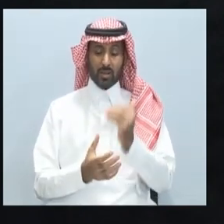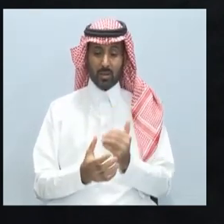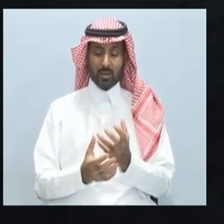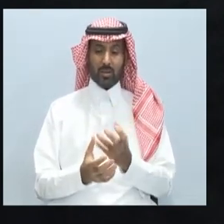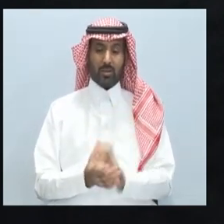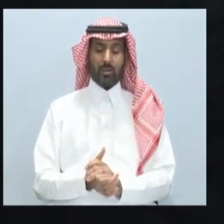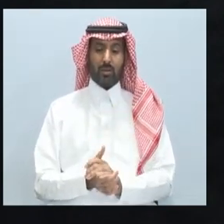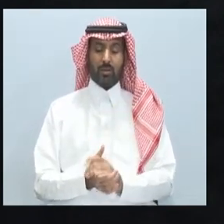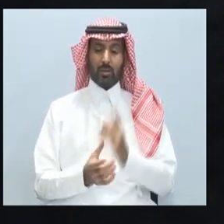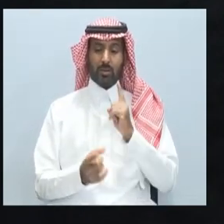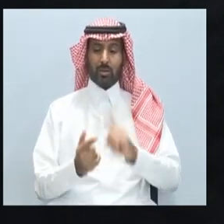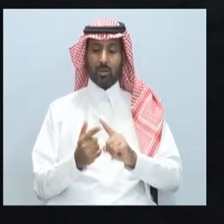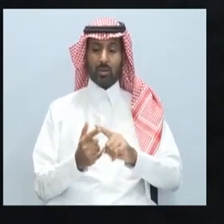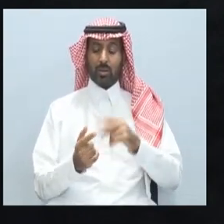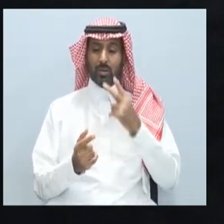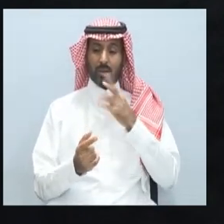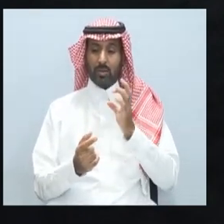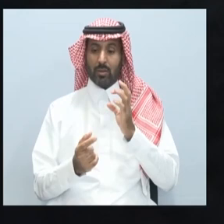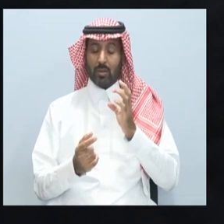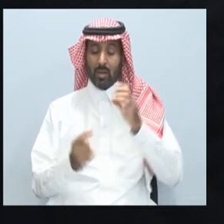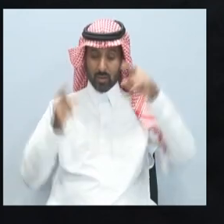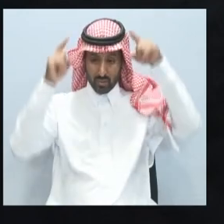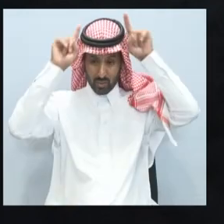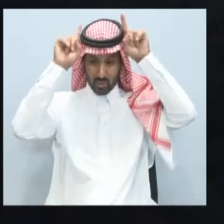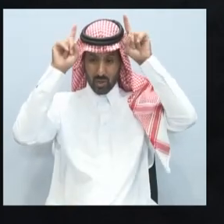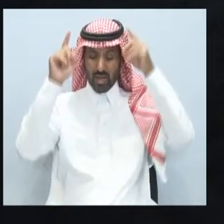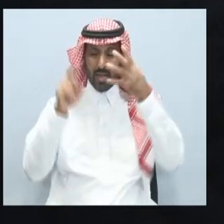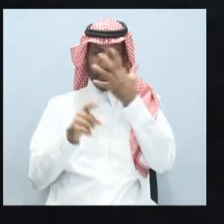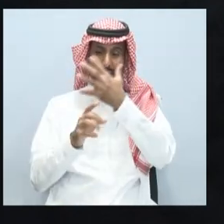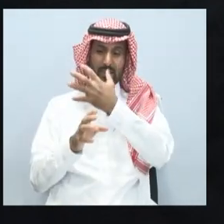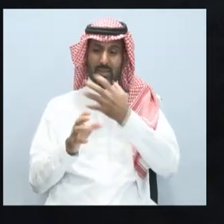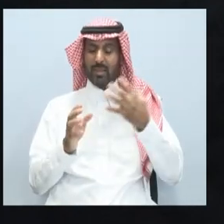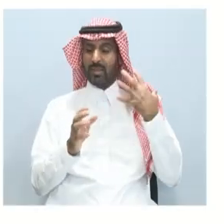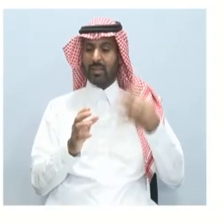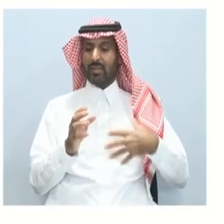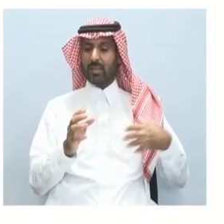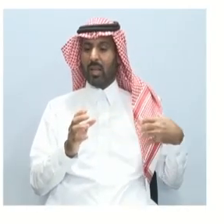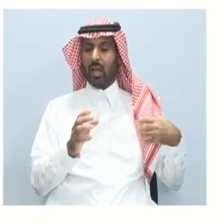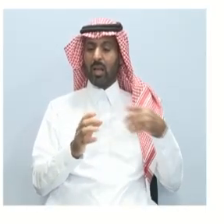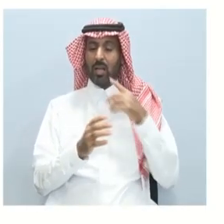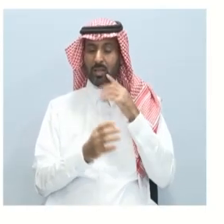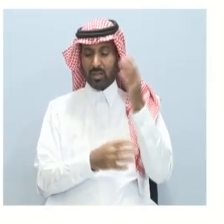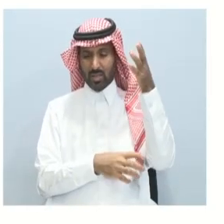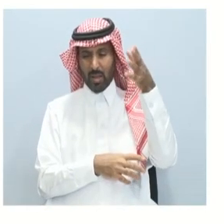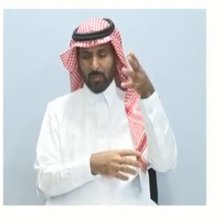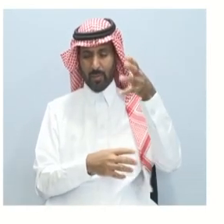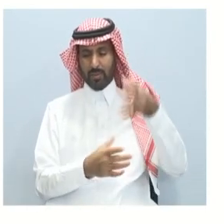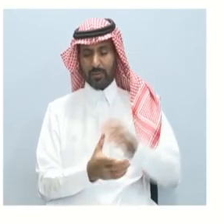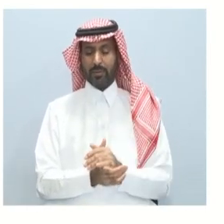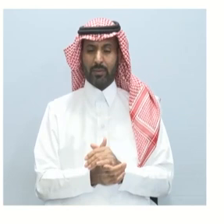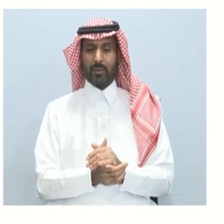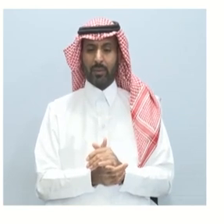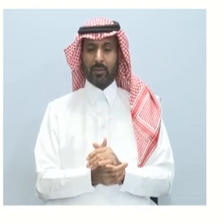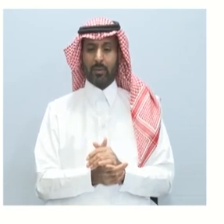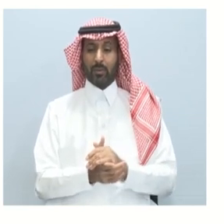talking about here? We have the two easy animals, the ostrich and the zebra. So we have the answers. Actually, they are going to be